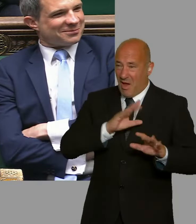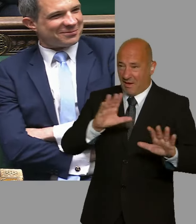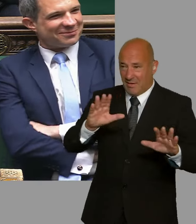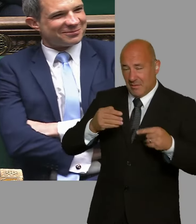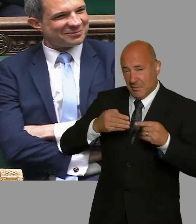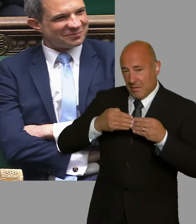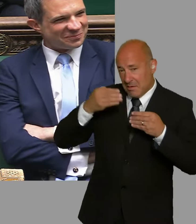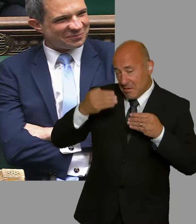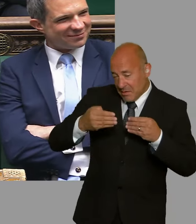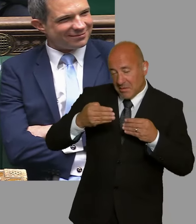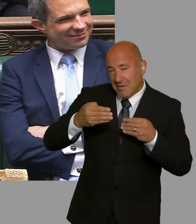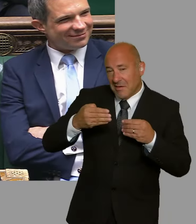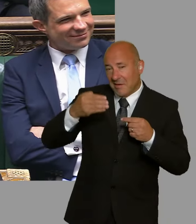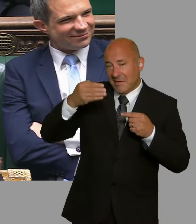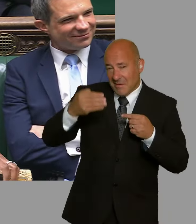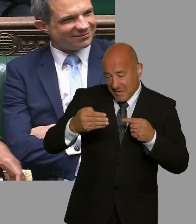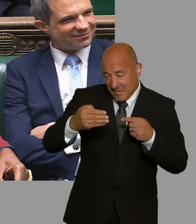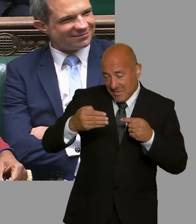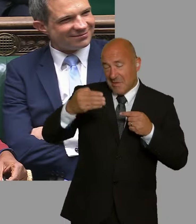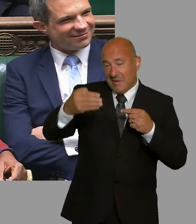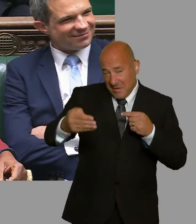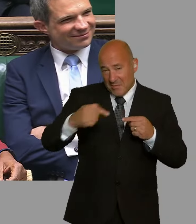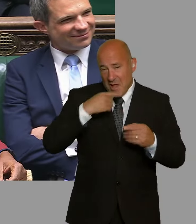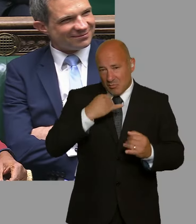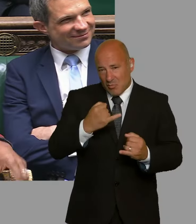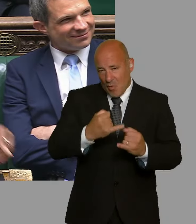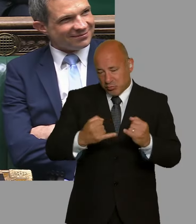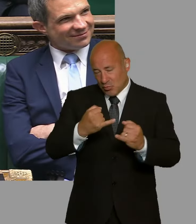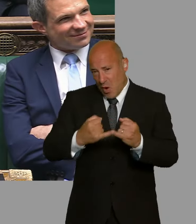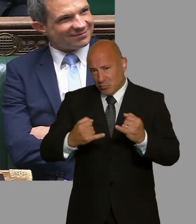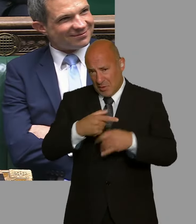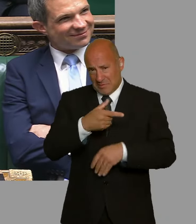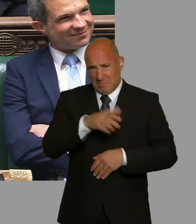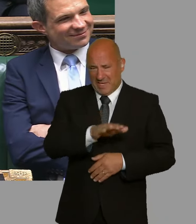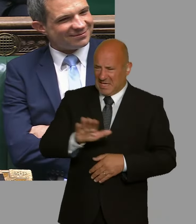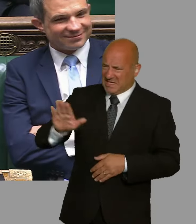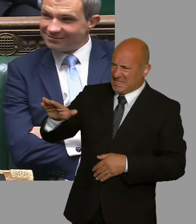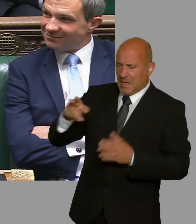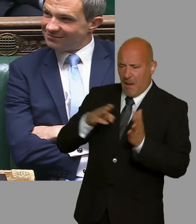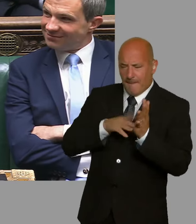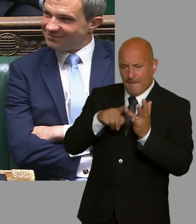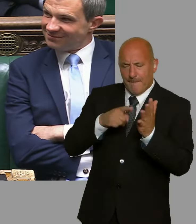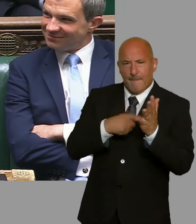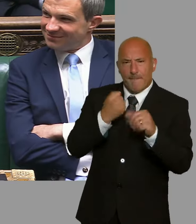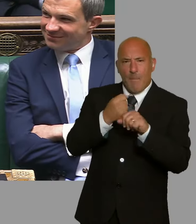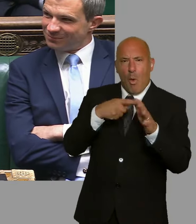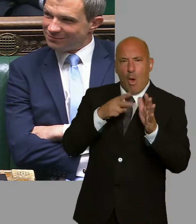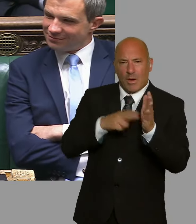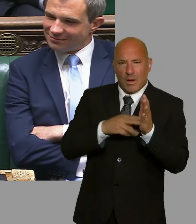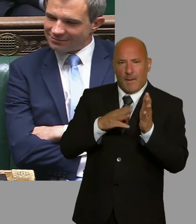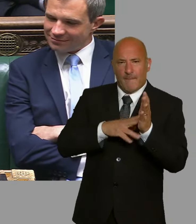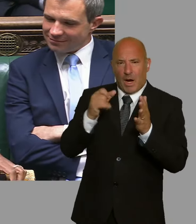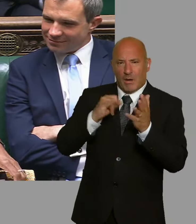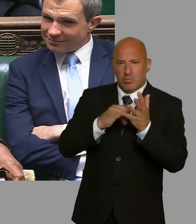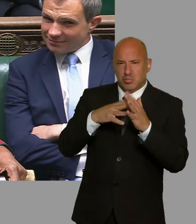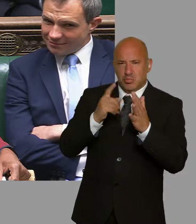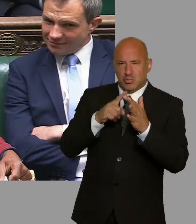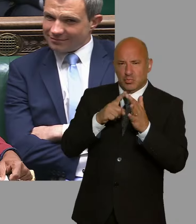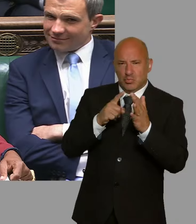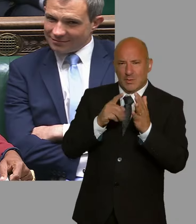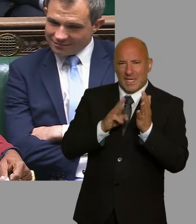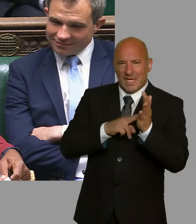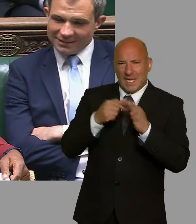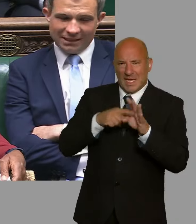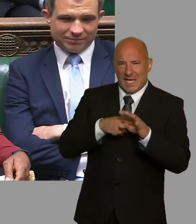economy. The Chancellor said she would not be coming back with new tax rises, but she will have to pay for all of these U-turns which